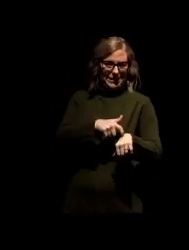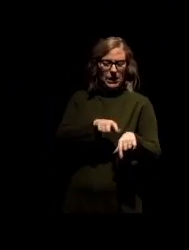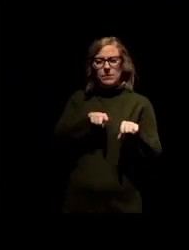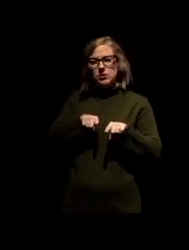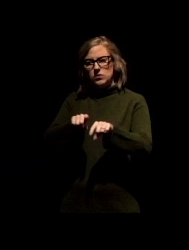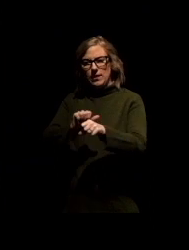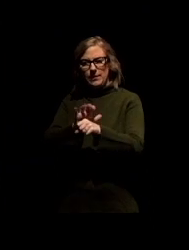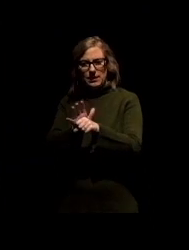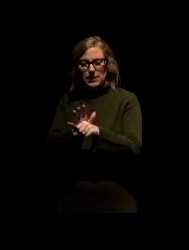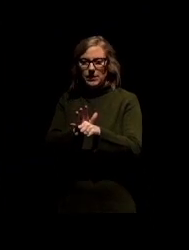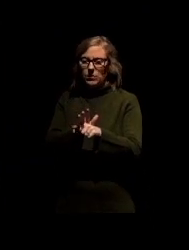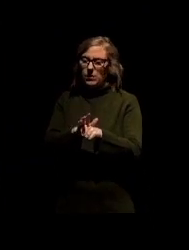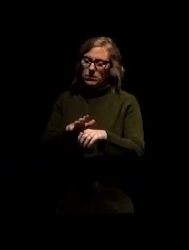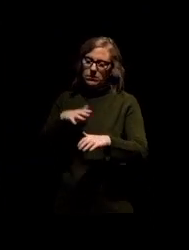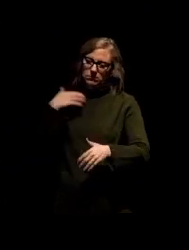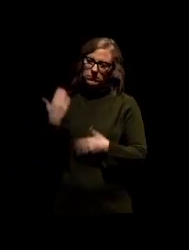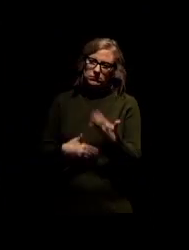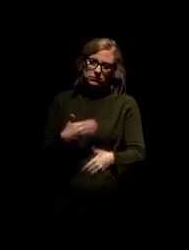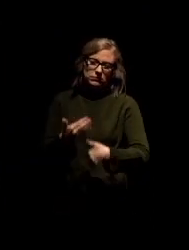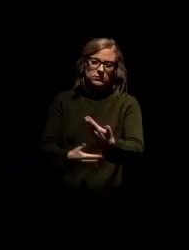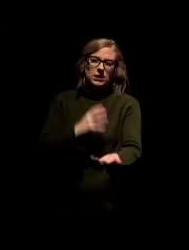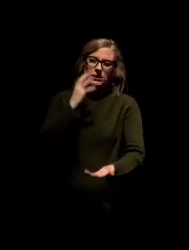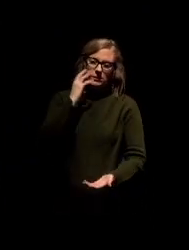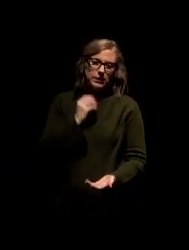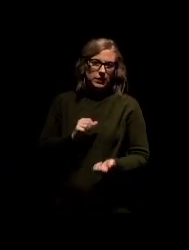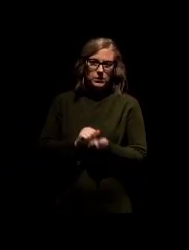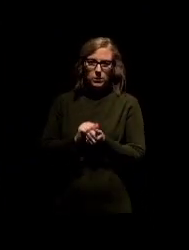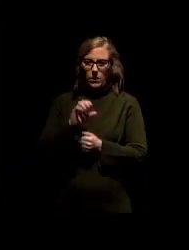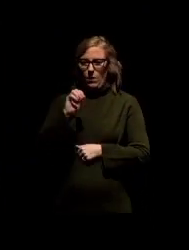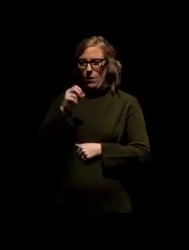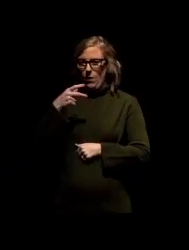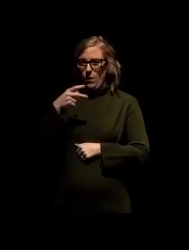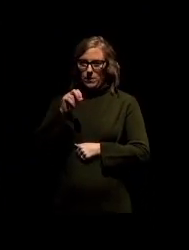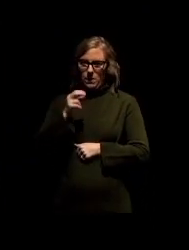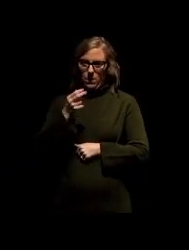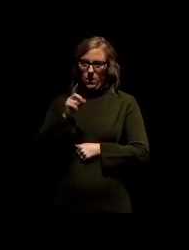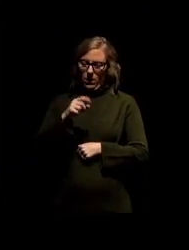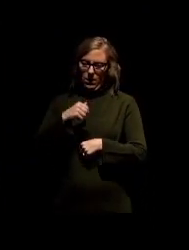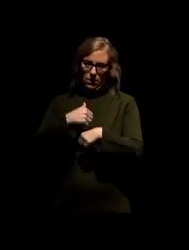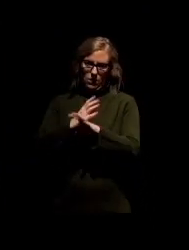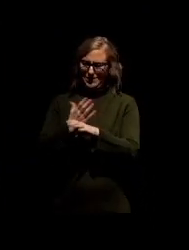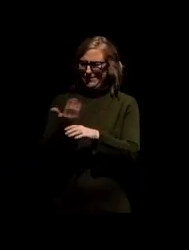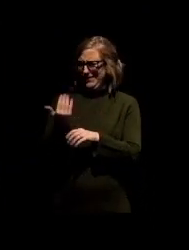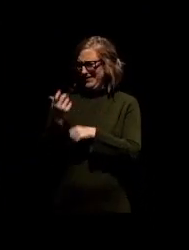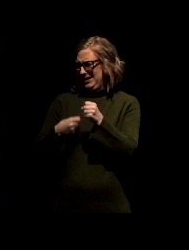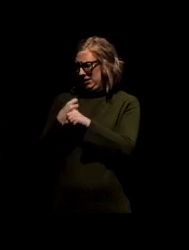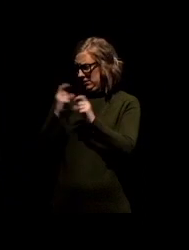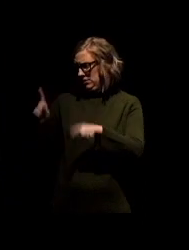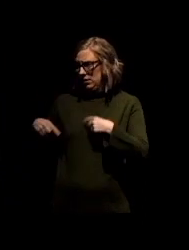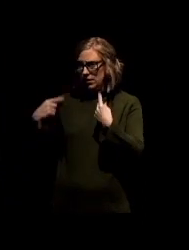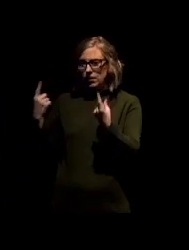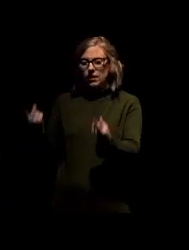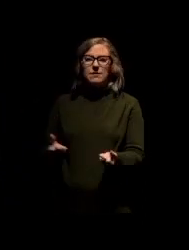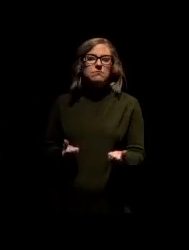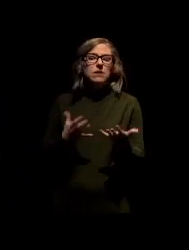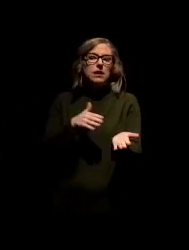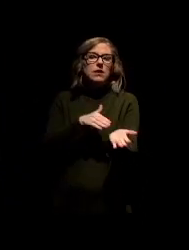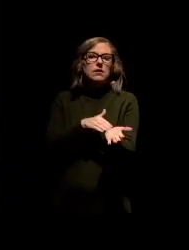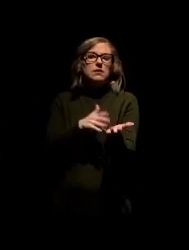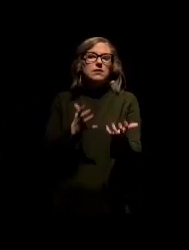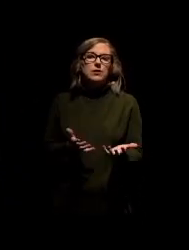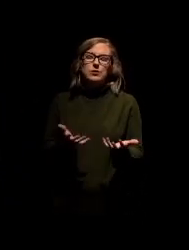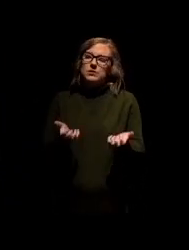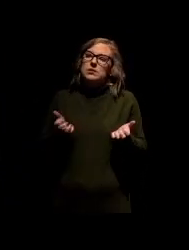pandemic, we were well into the opiate crisis by this point, 15 years? And an overwhelming number of providers did not want to